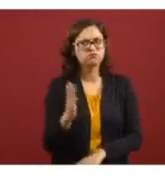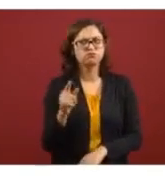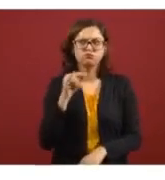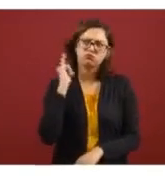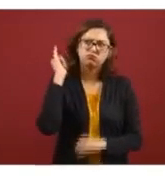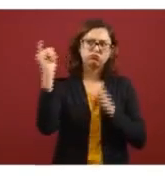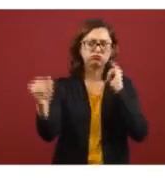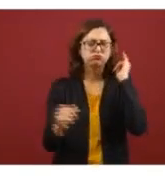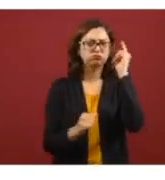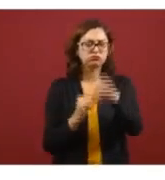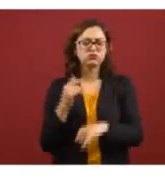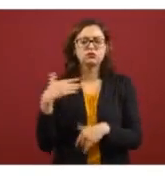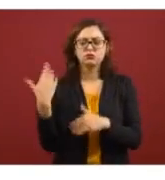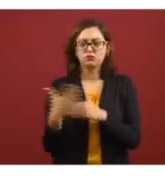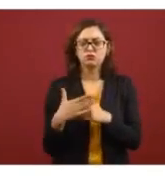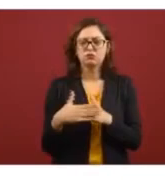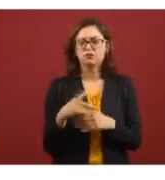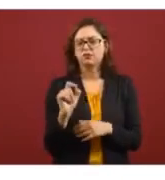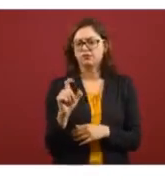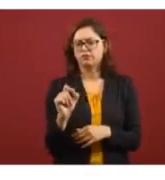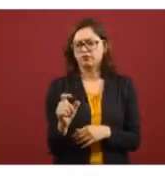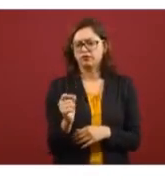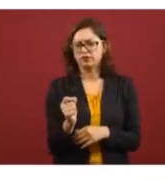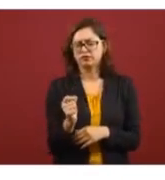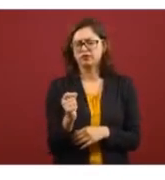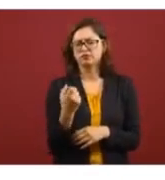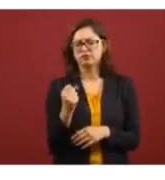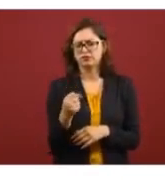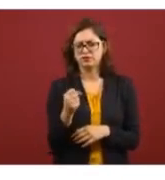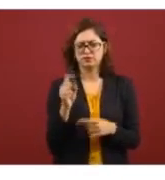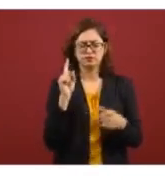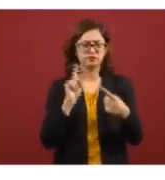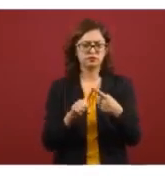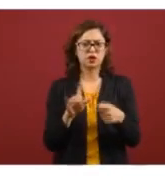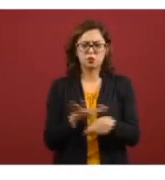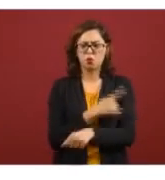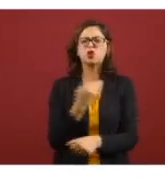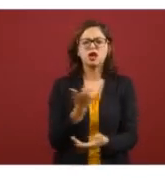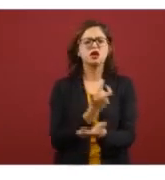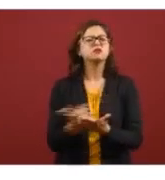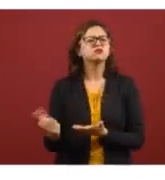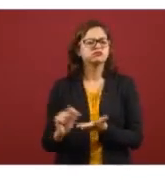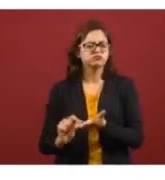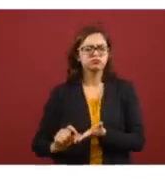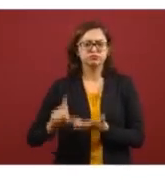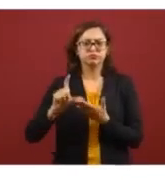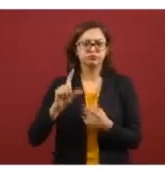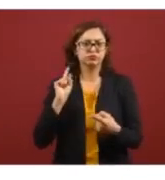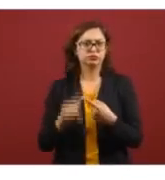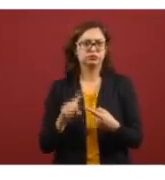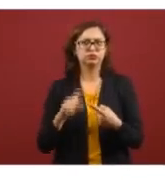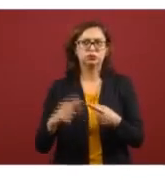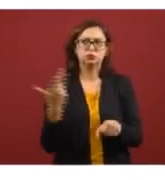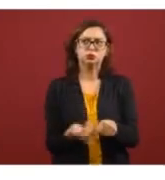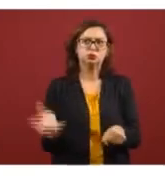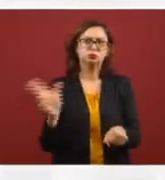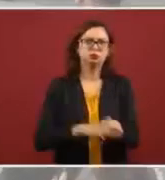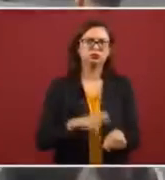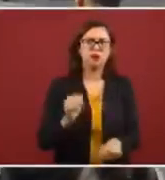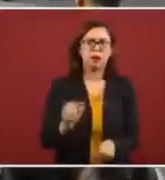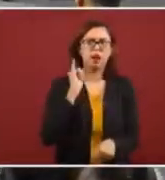monthly personnel. Even up to 20% and starting the 1st of